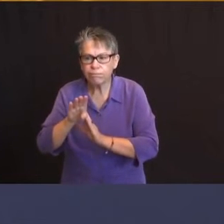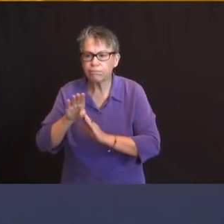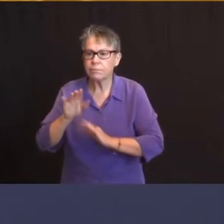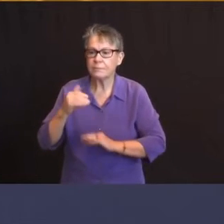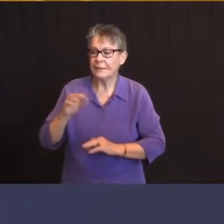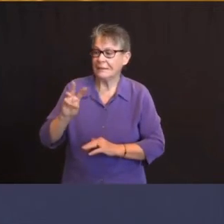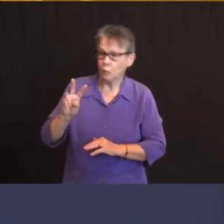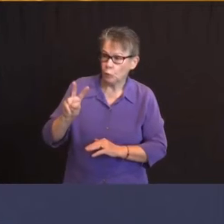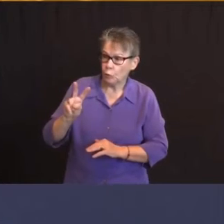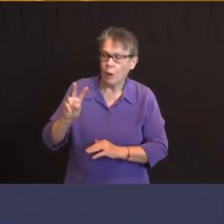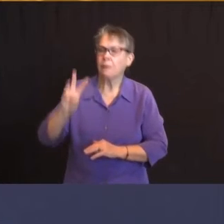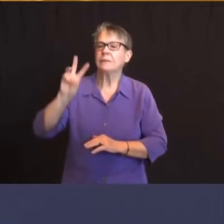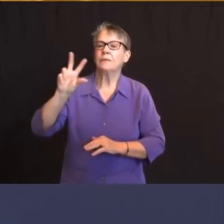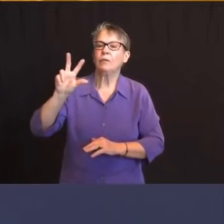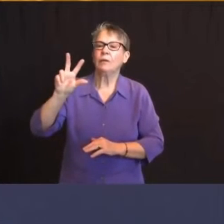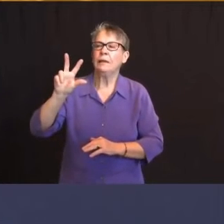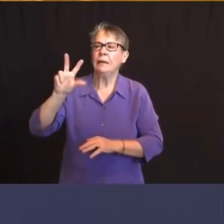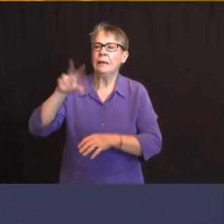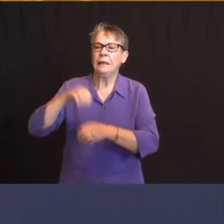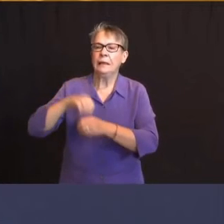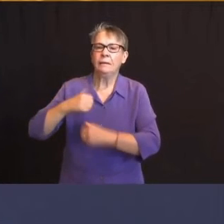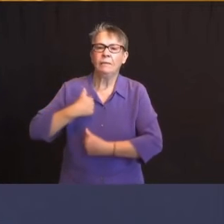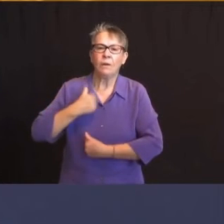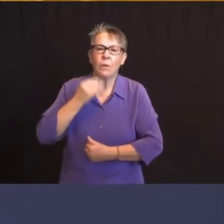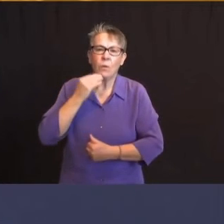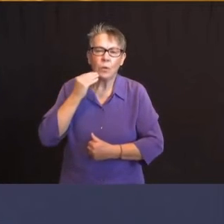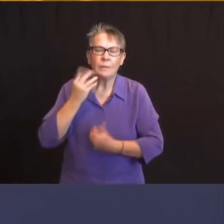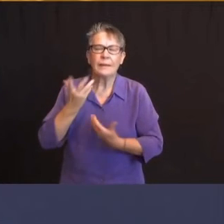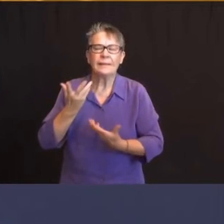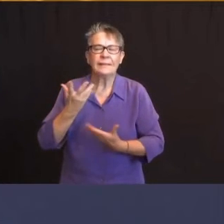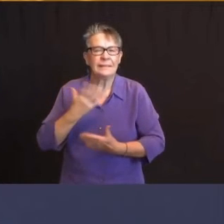the soul of that person who passed, who put up an incredible fight.